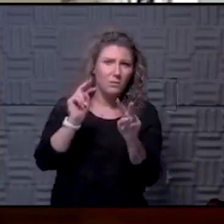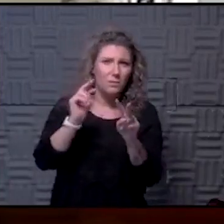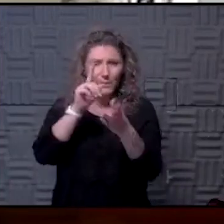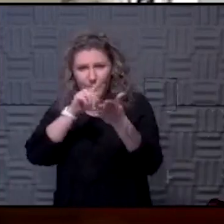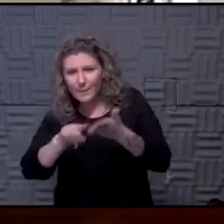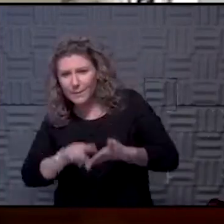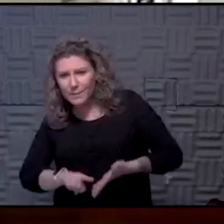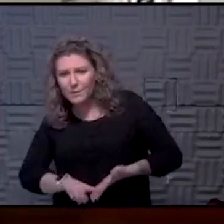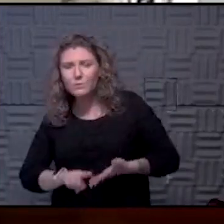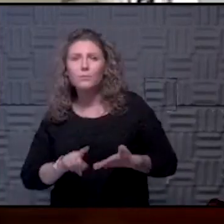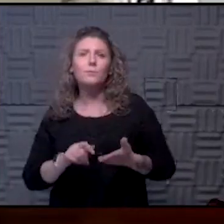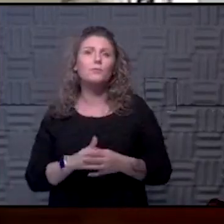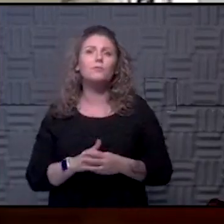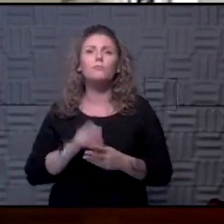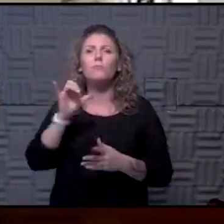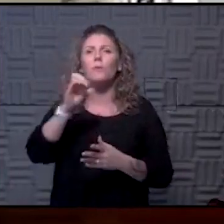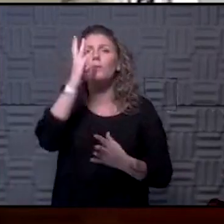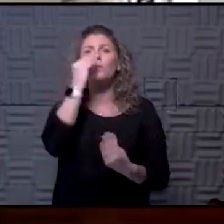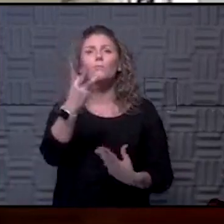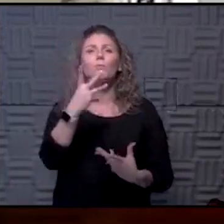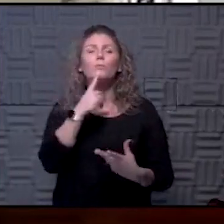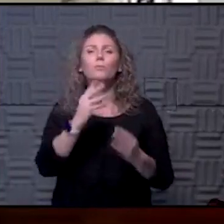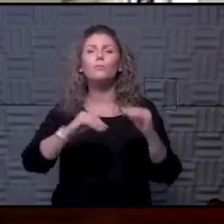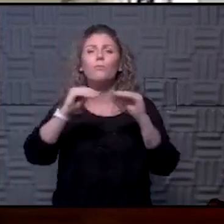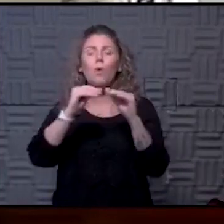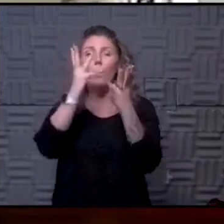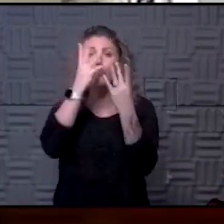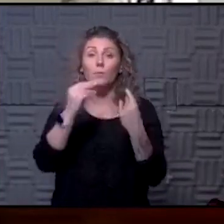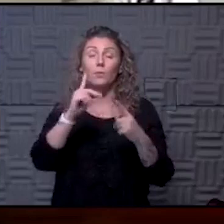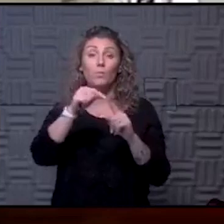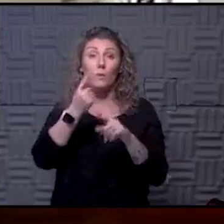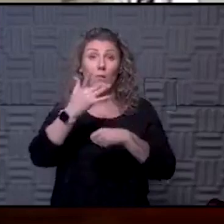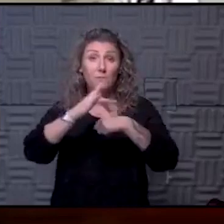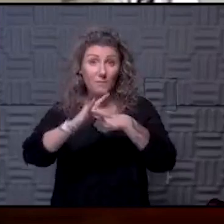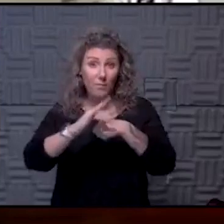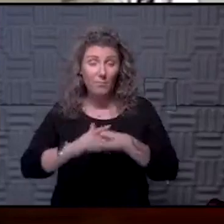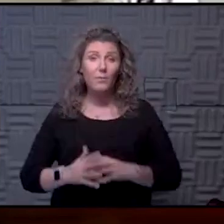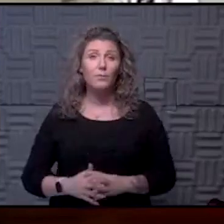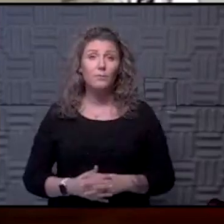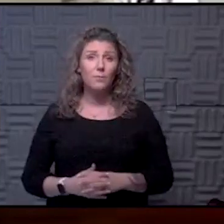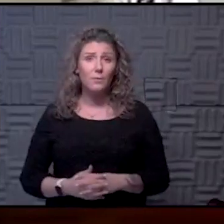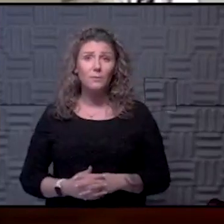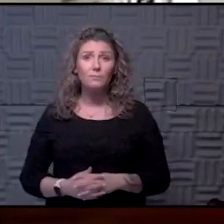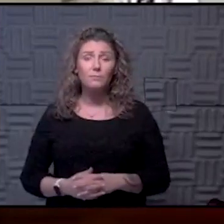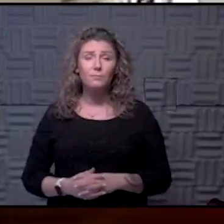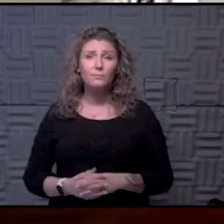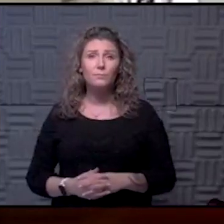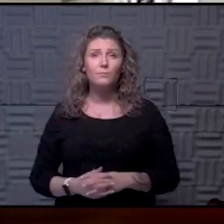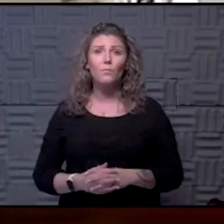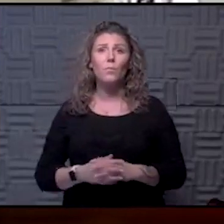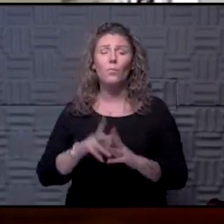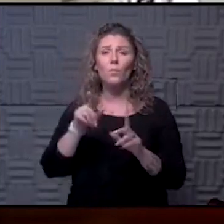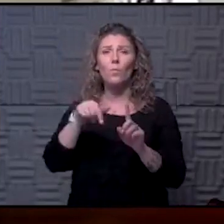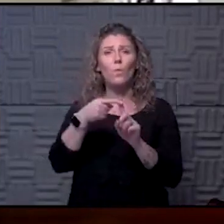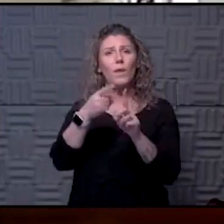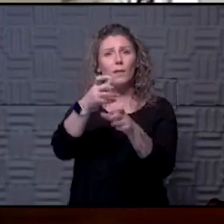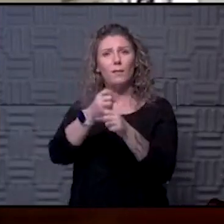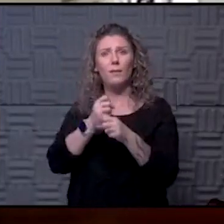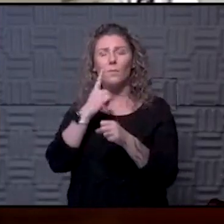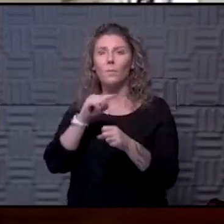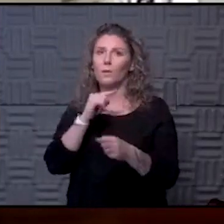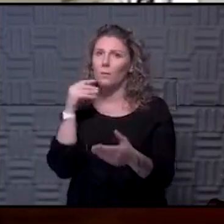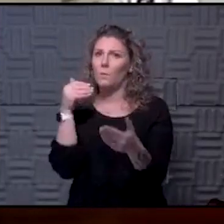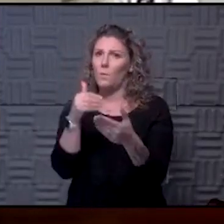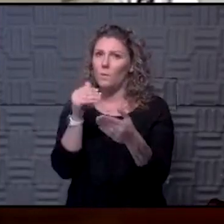research that information as more information becomes available as we get that. So we're just closely